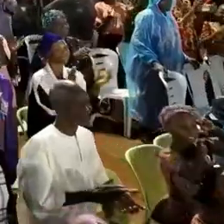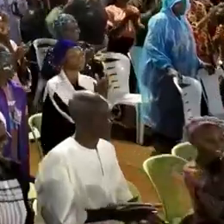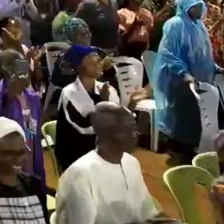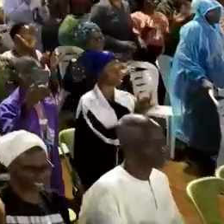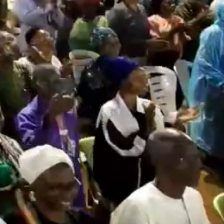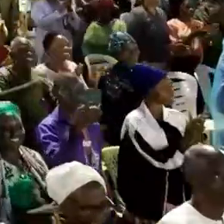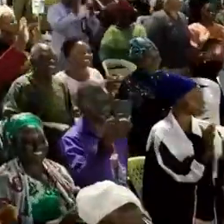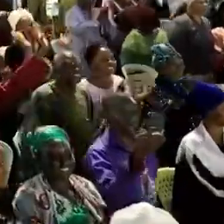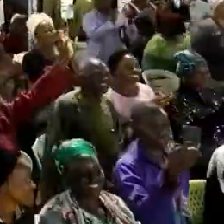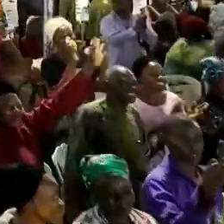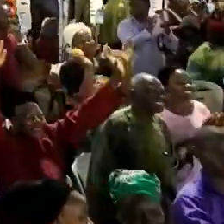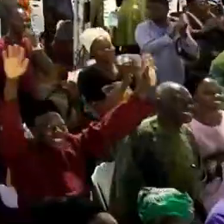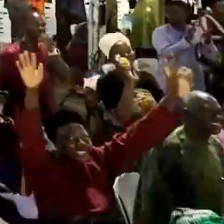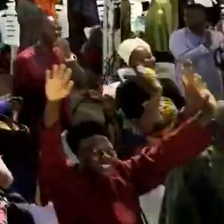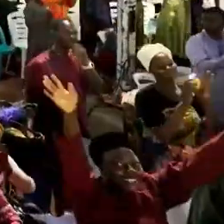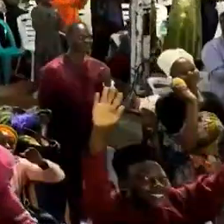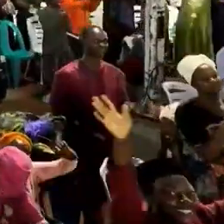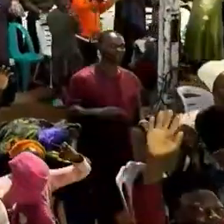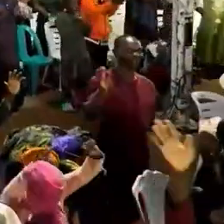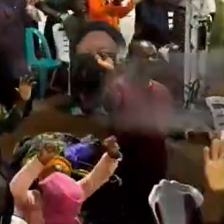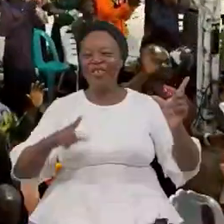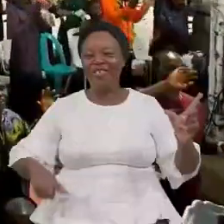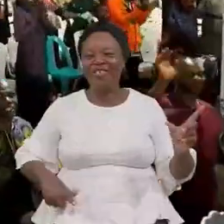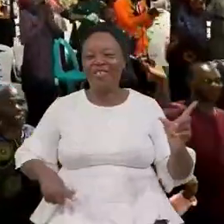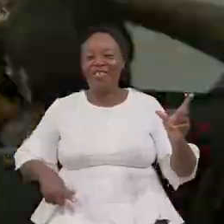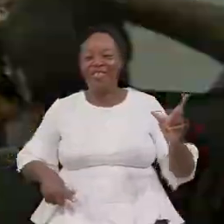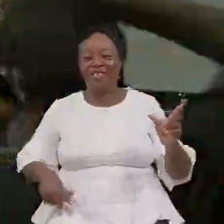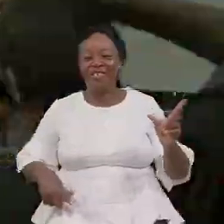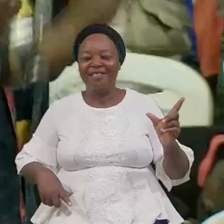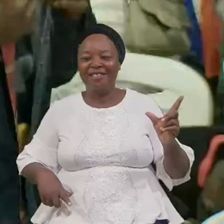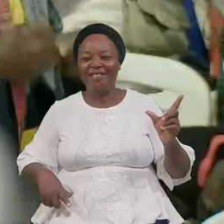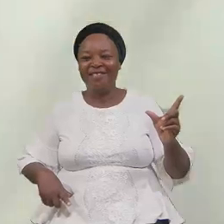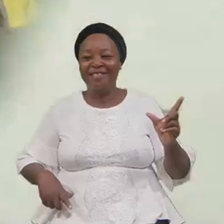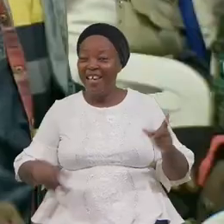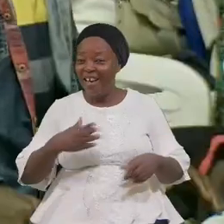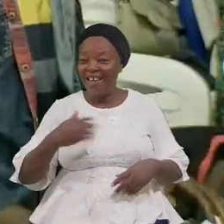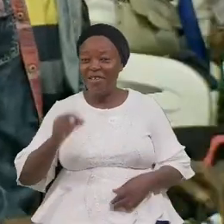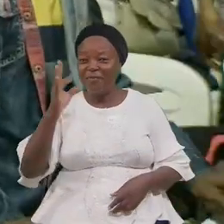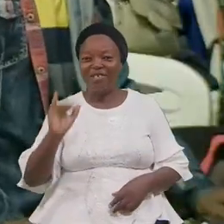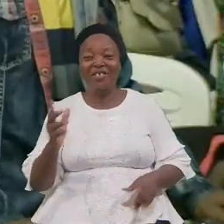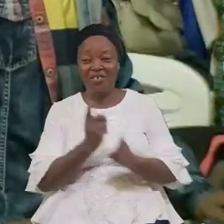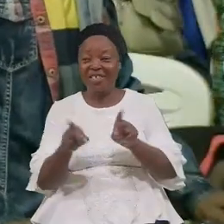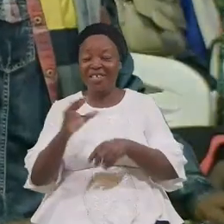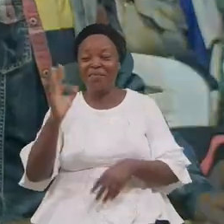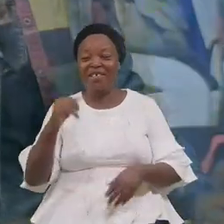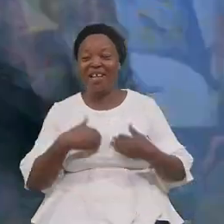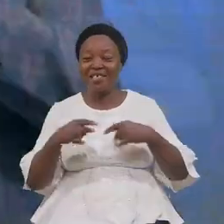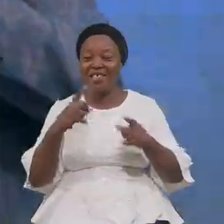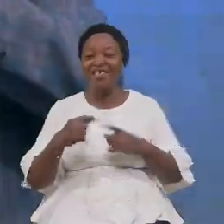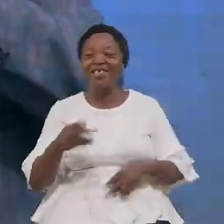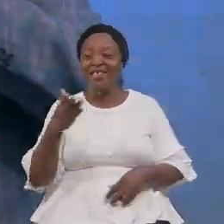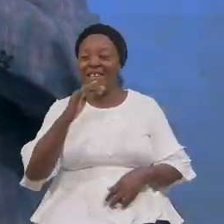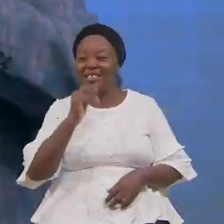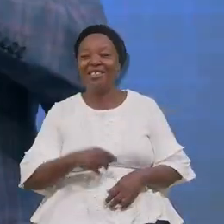Thank you, Pastor. Praise the Lord. And the pastor has said, there is a